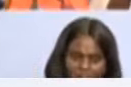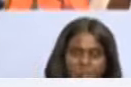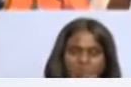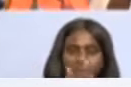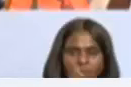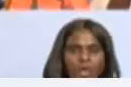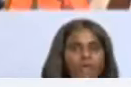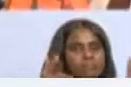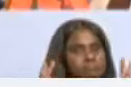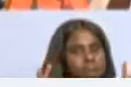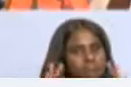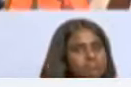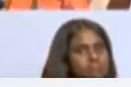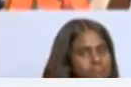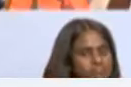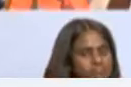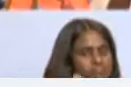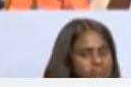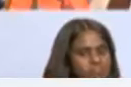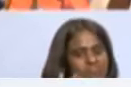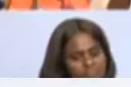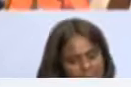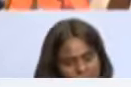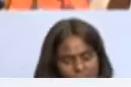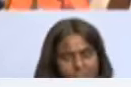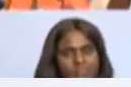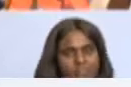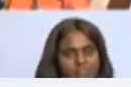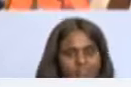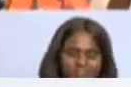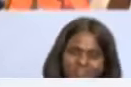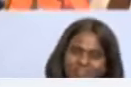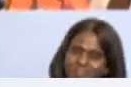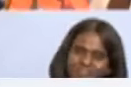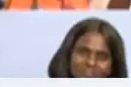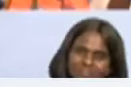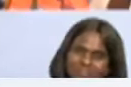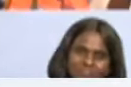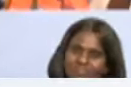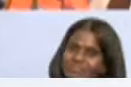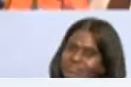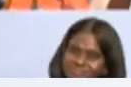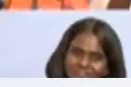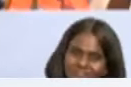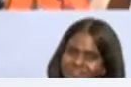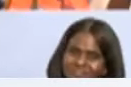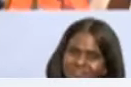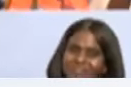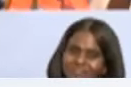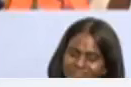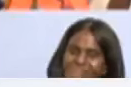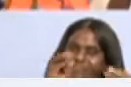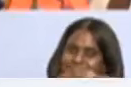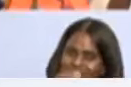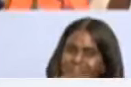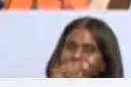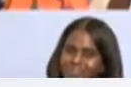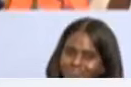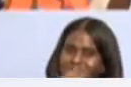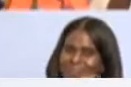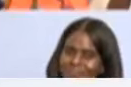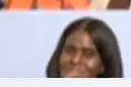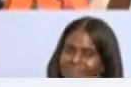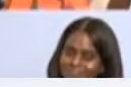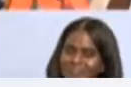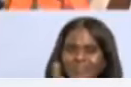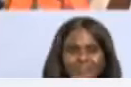smart work, hard work, work, work, and more work after work. It's the